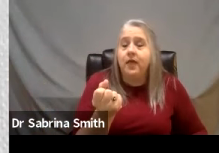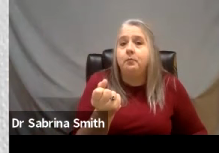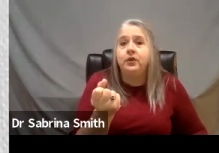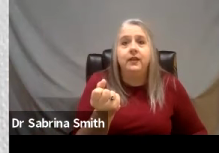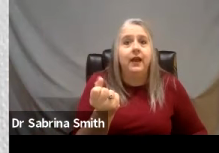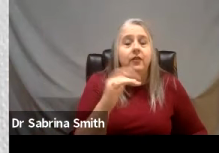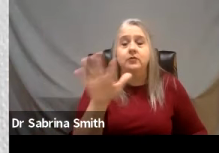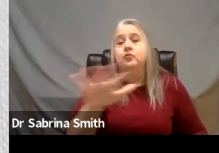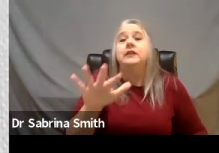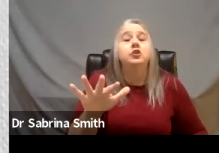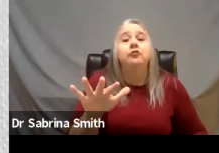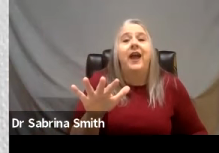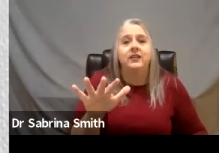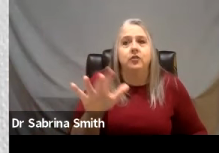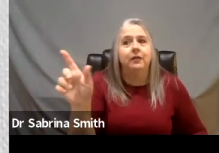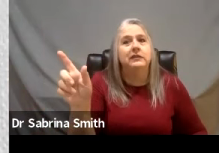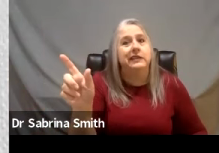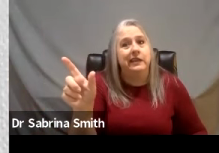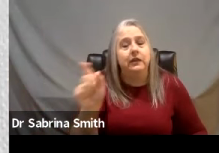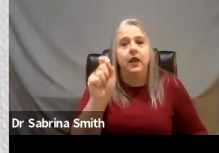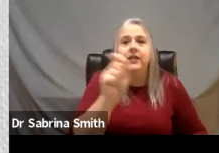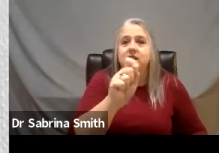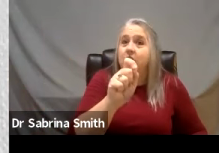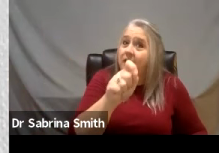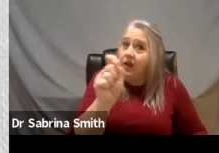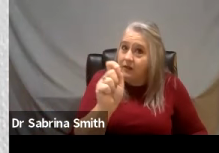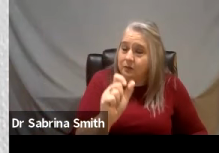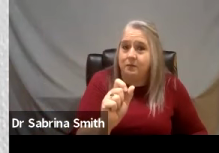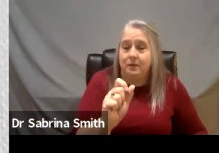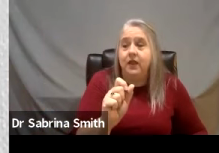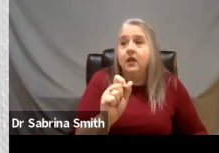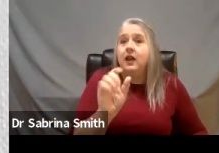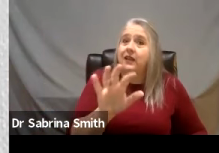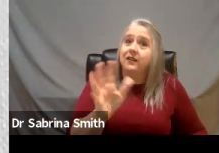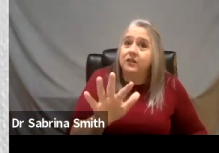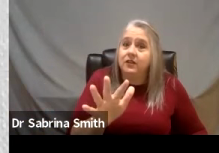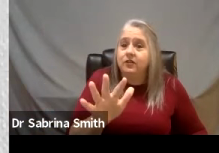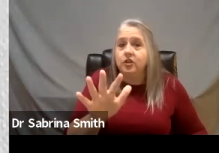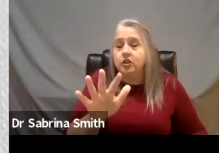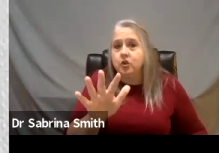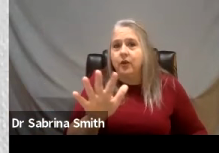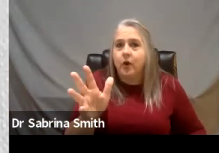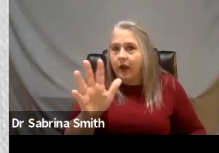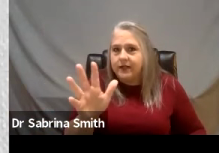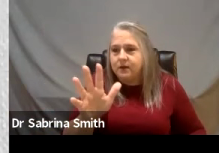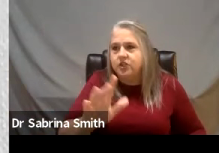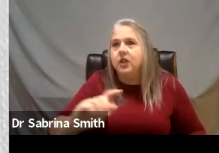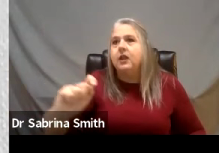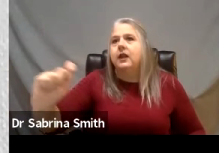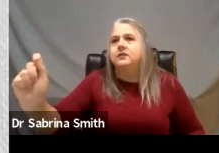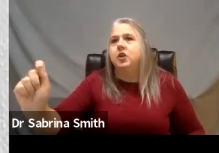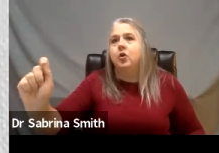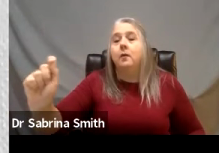Maybe I'm not putting that out. I was really too fast. Okay, well, now that's going to go down a little bit maybe. I couldn't control that one quite as